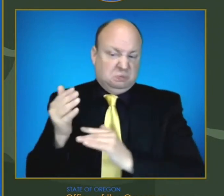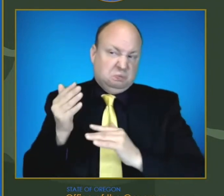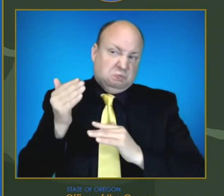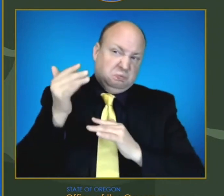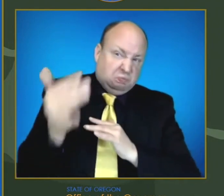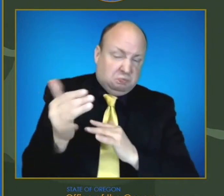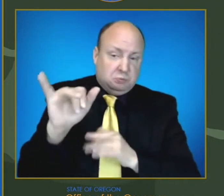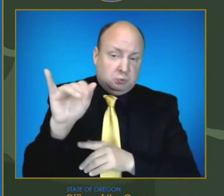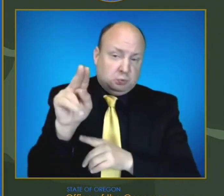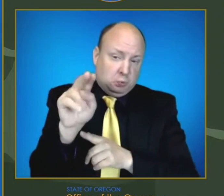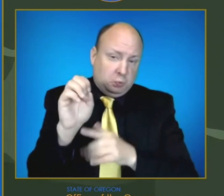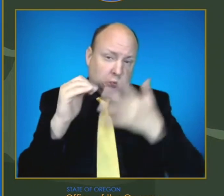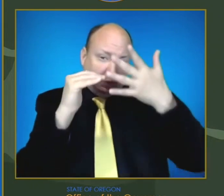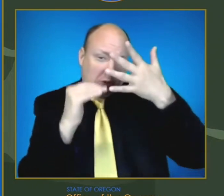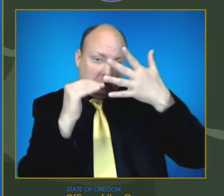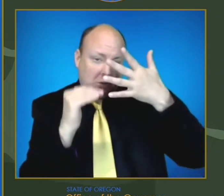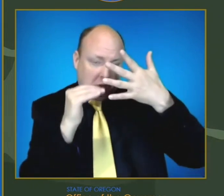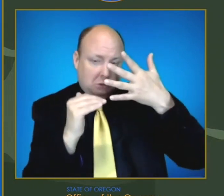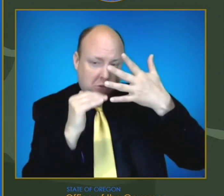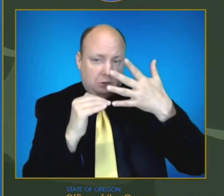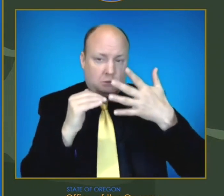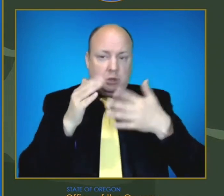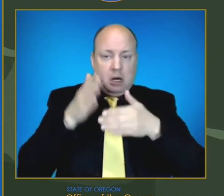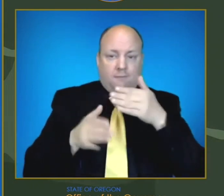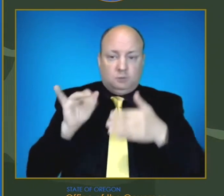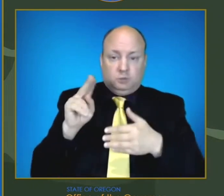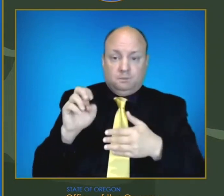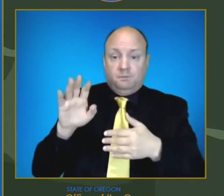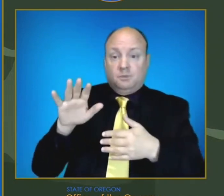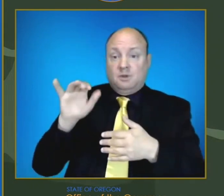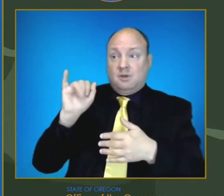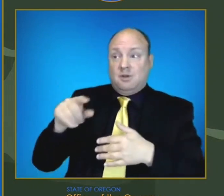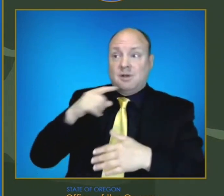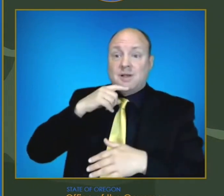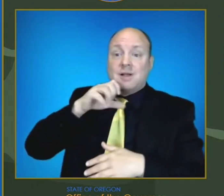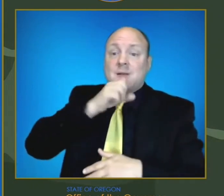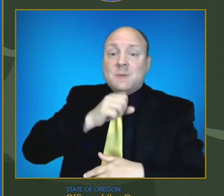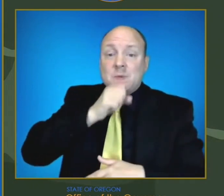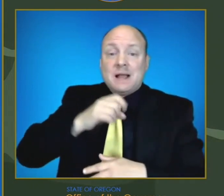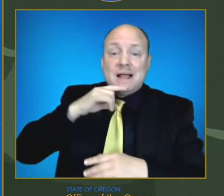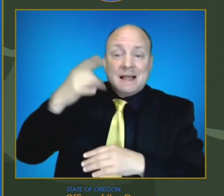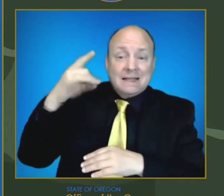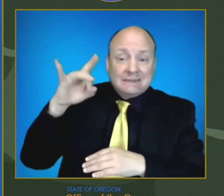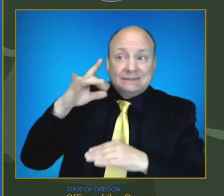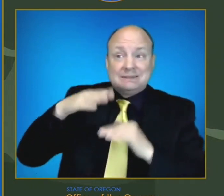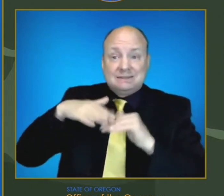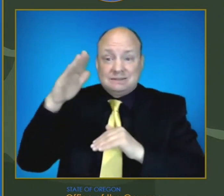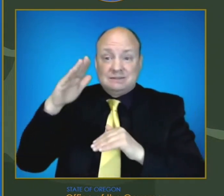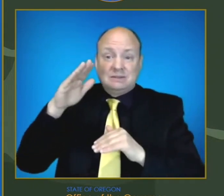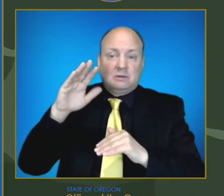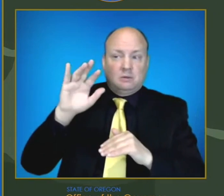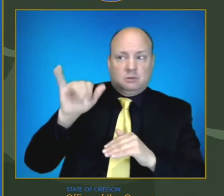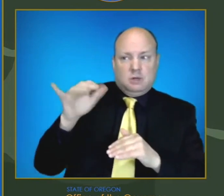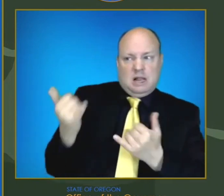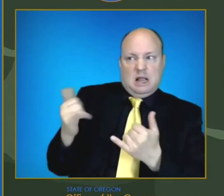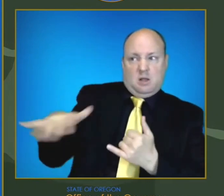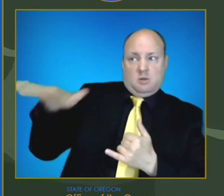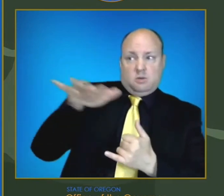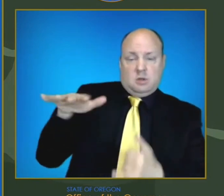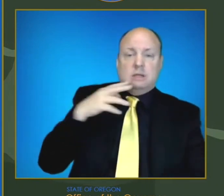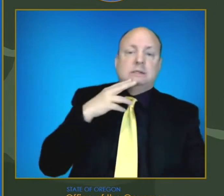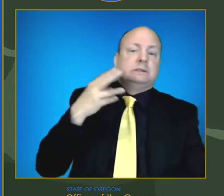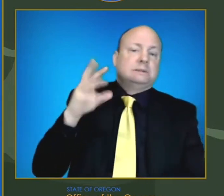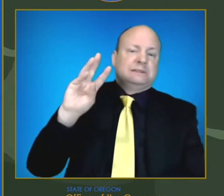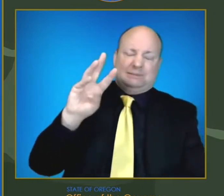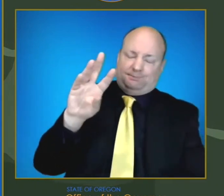of Oregonians who are 18 or older have received at least one vaccination. More than 2.1 million Oregonians have received at least one dose